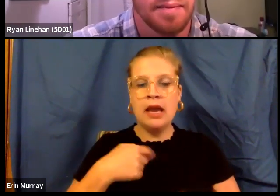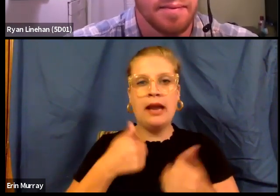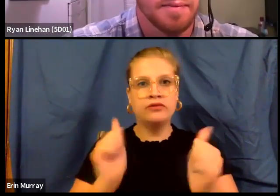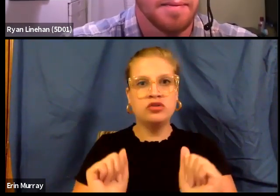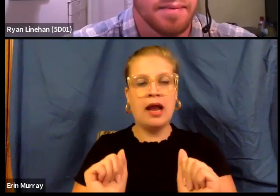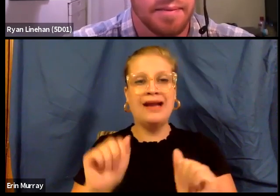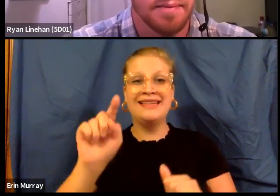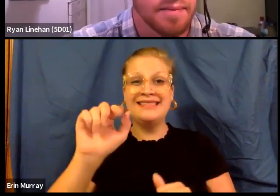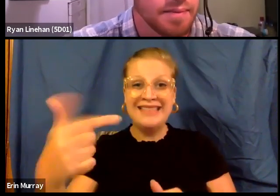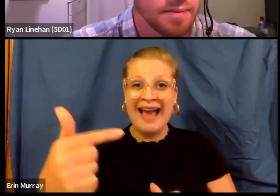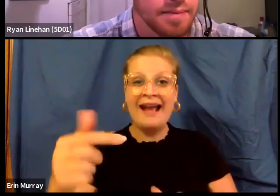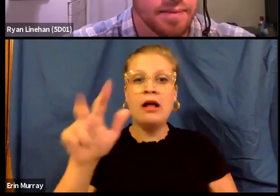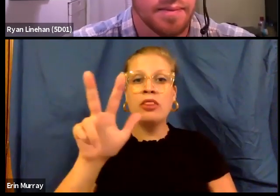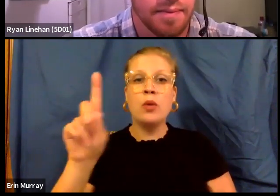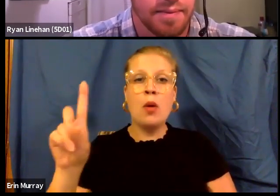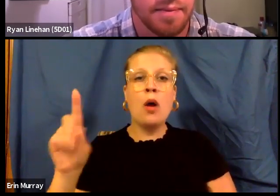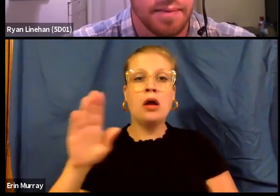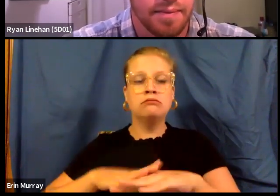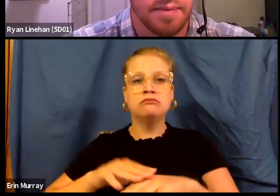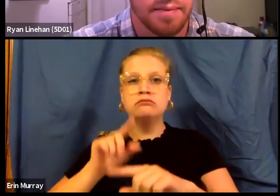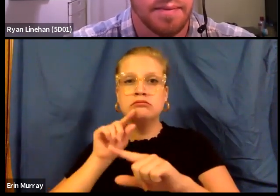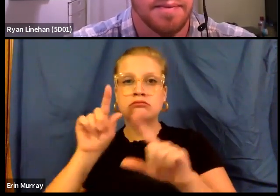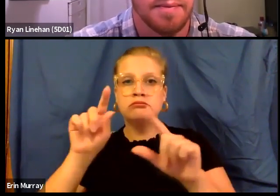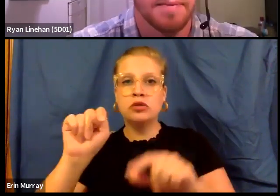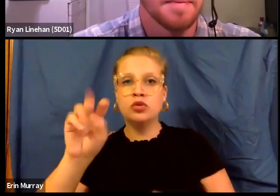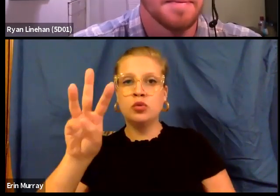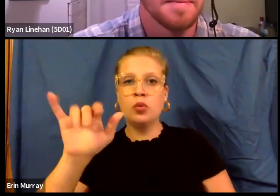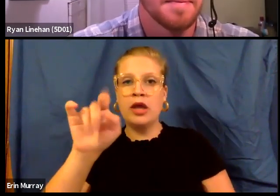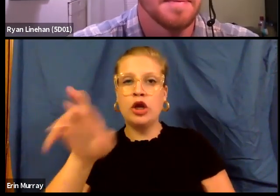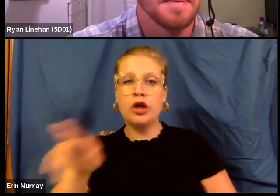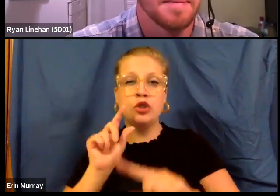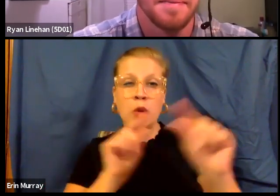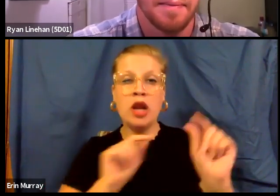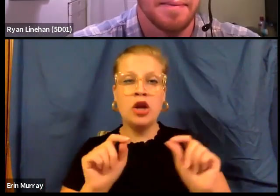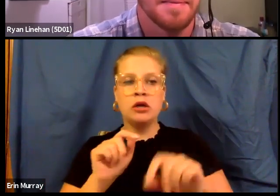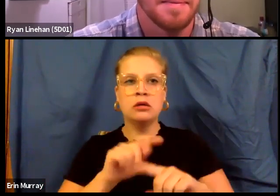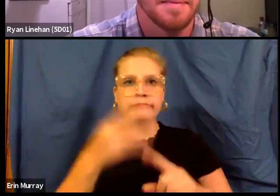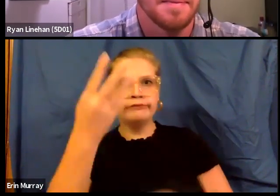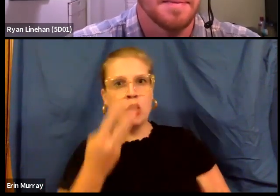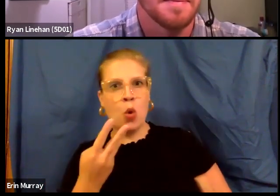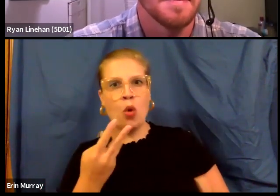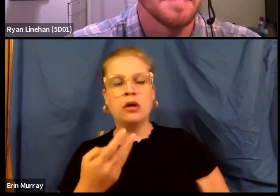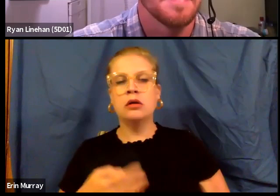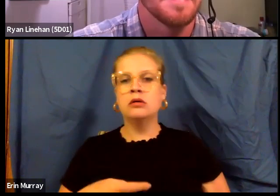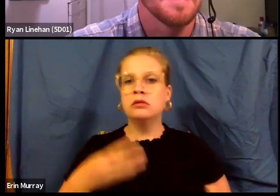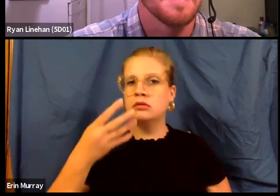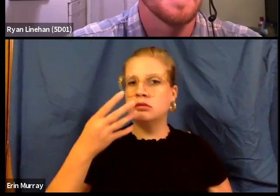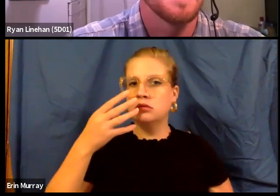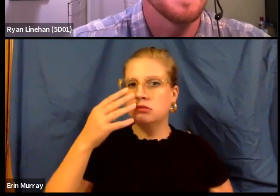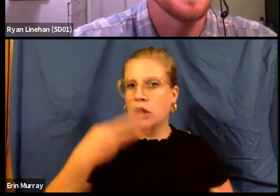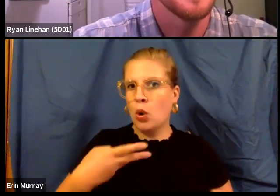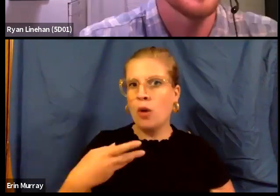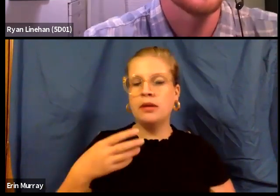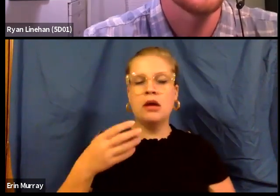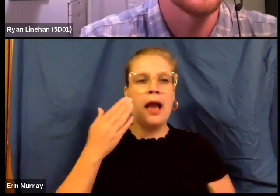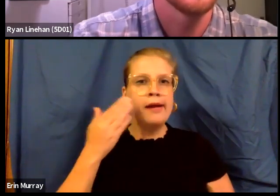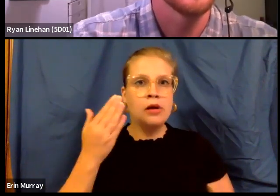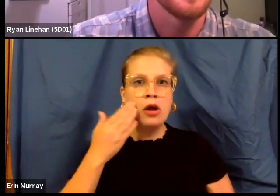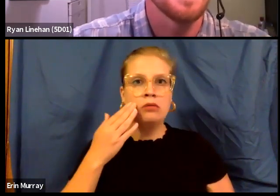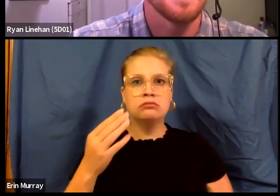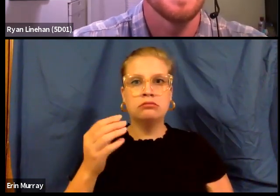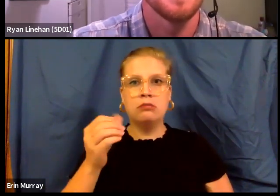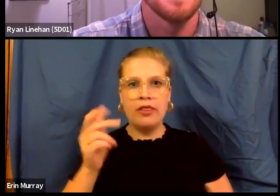tagging 311 on Twitter and they've ignored me. So I don't know if there's anything you need from me. I know other people have tried for the same